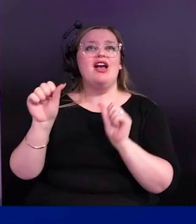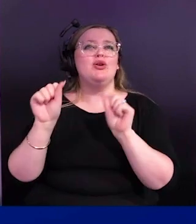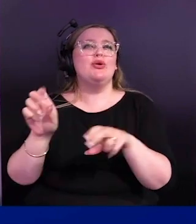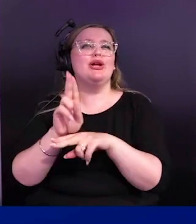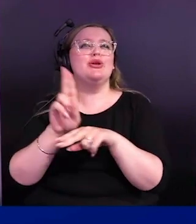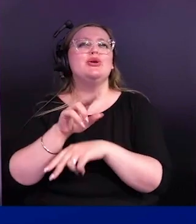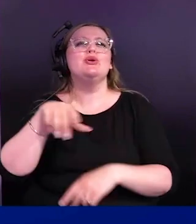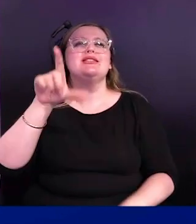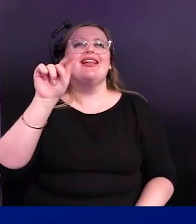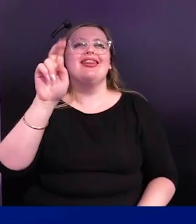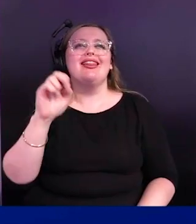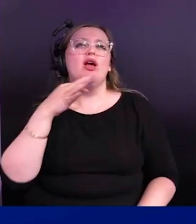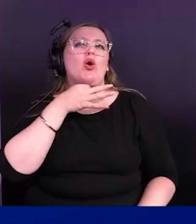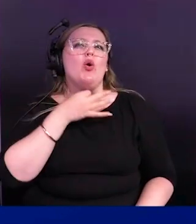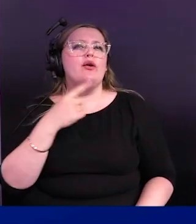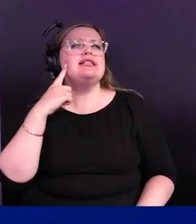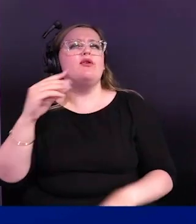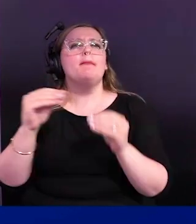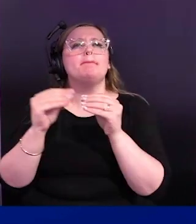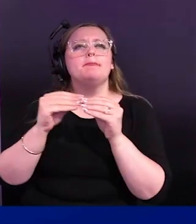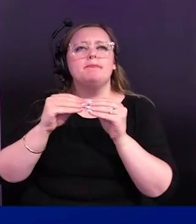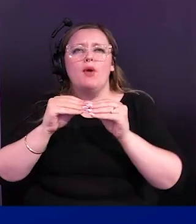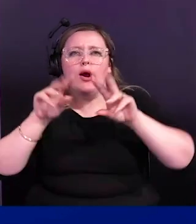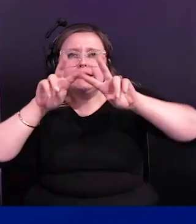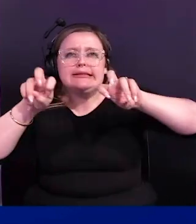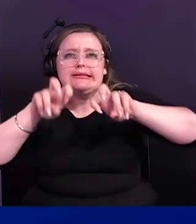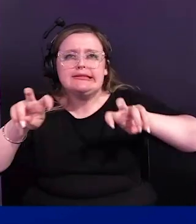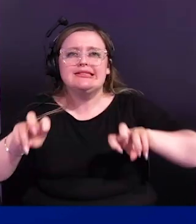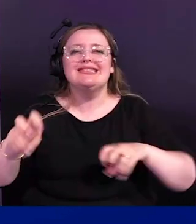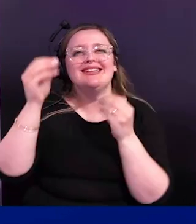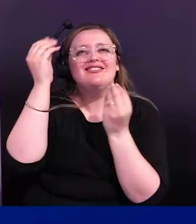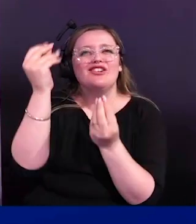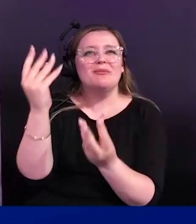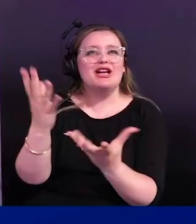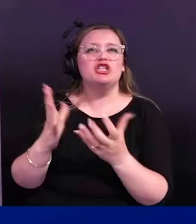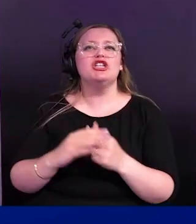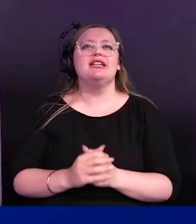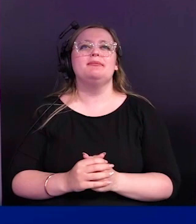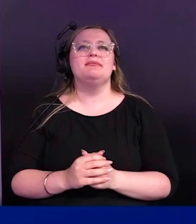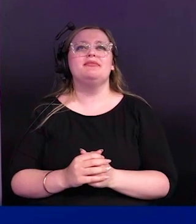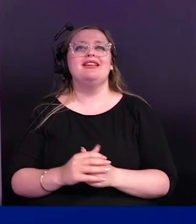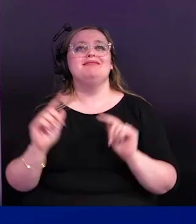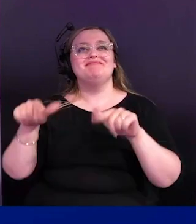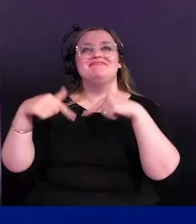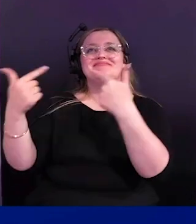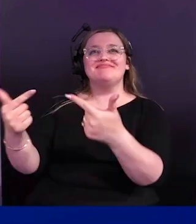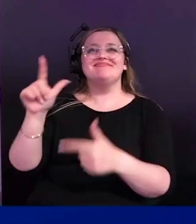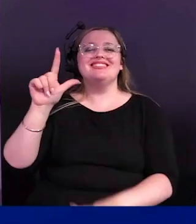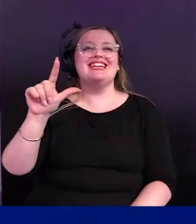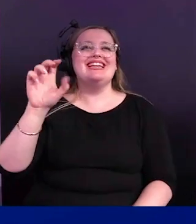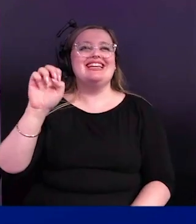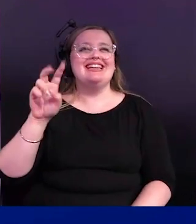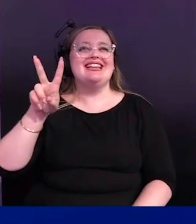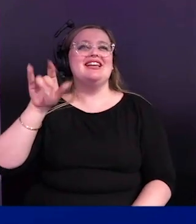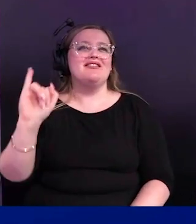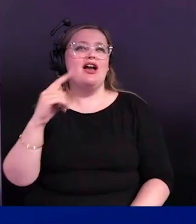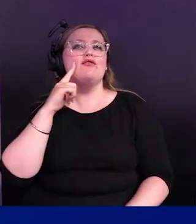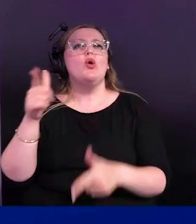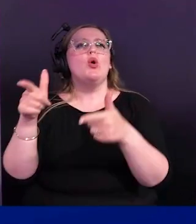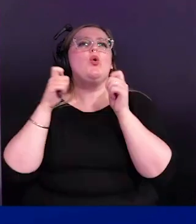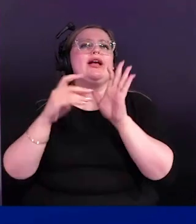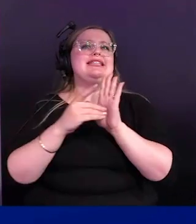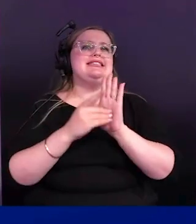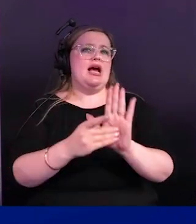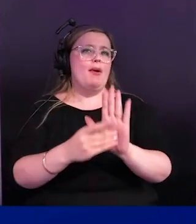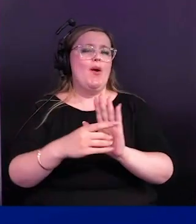further insights. I would pass it on to Levi to walk you through a quick demo of the dashboards. I'm pretty sure that